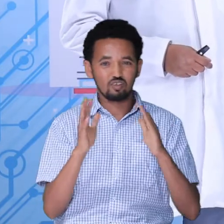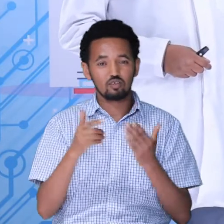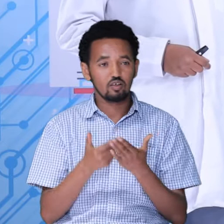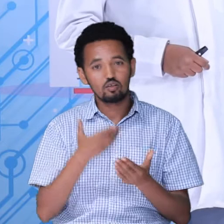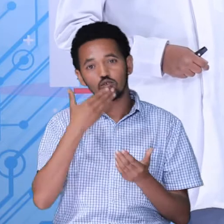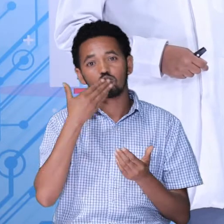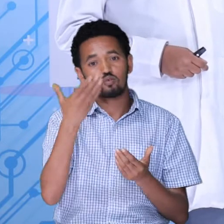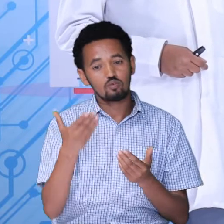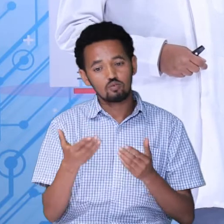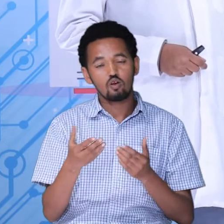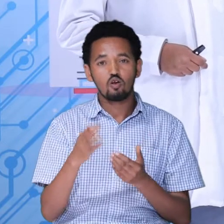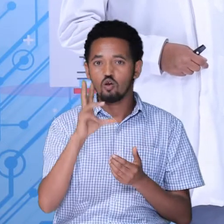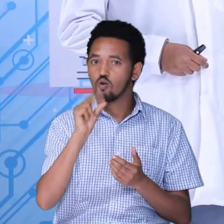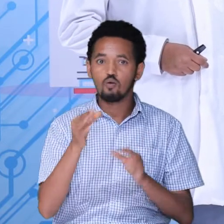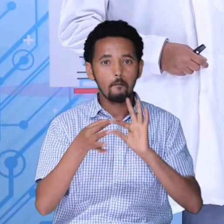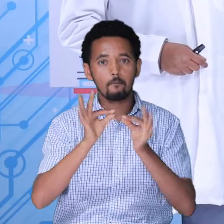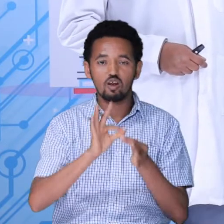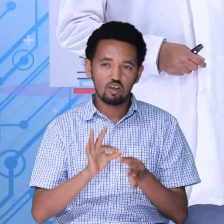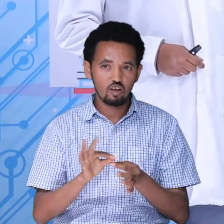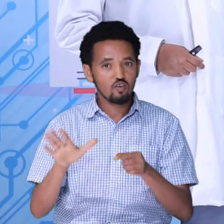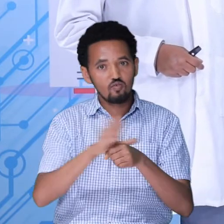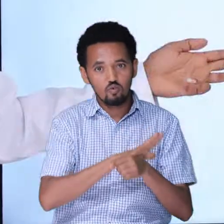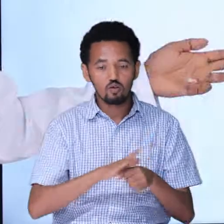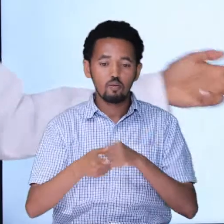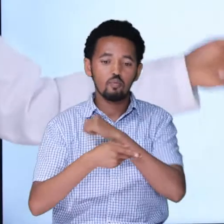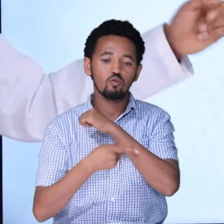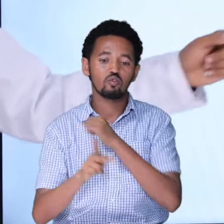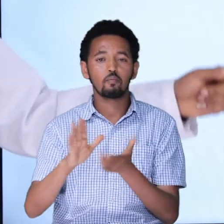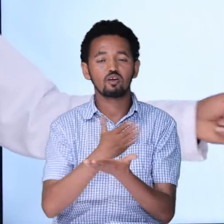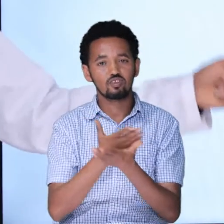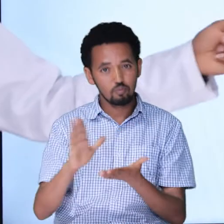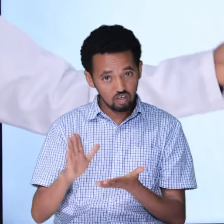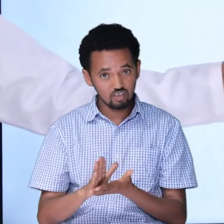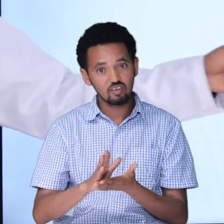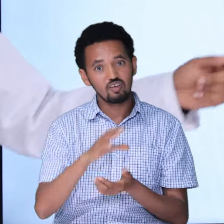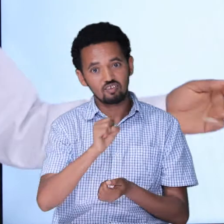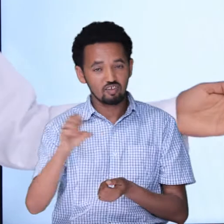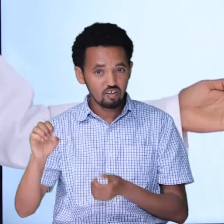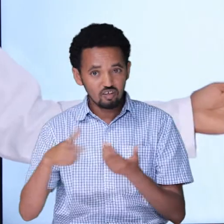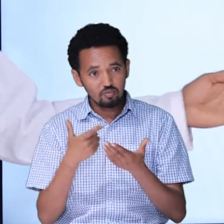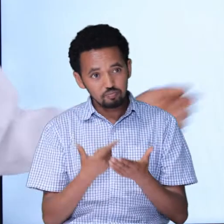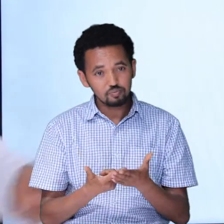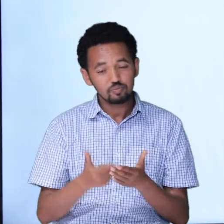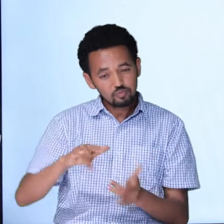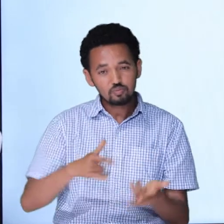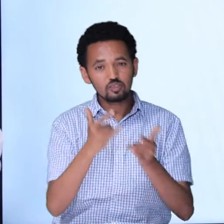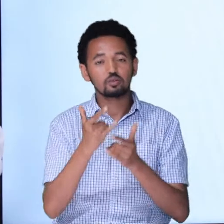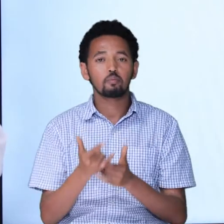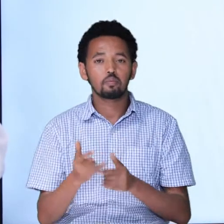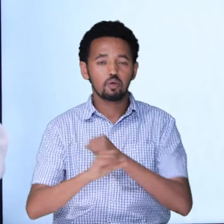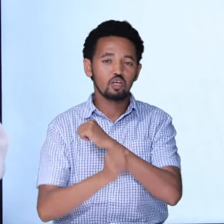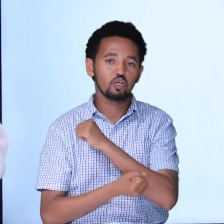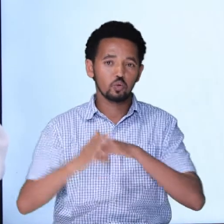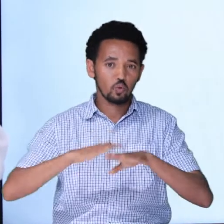be no meaningful political participation, such as required for political system based on